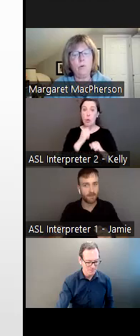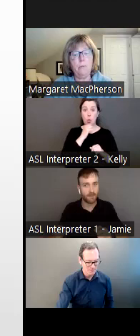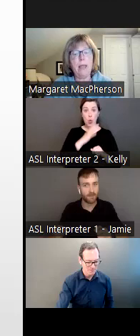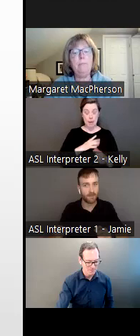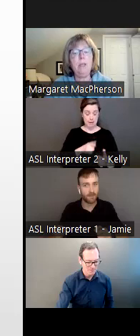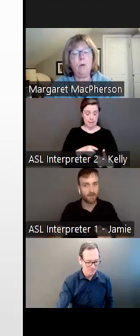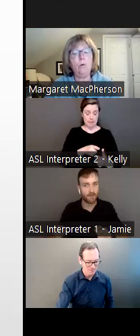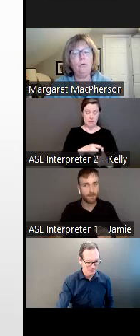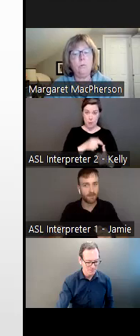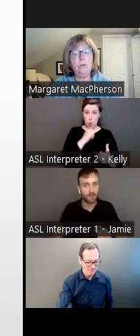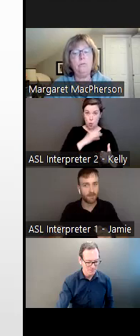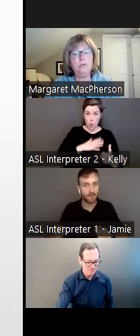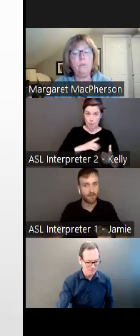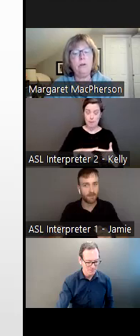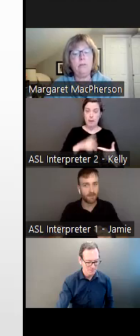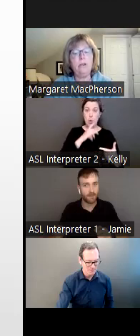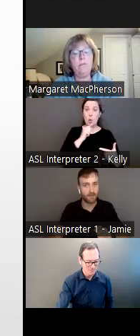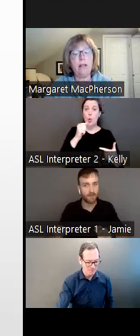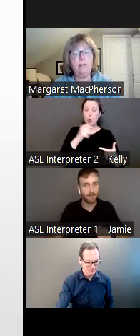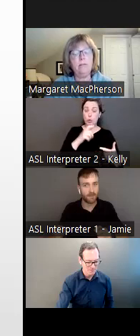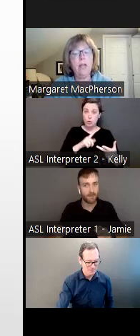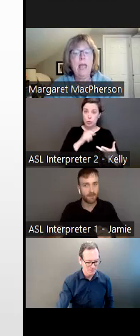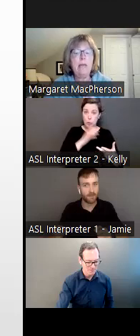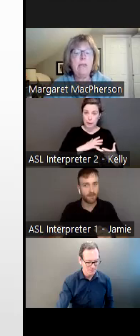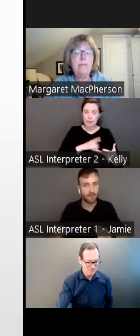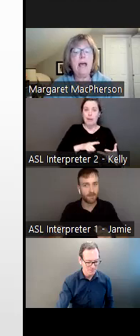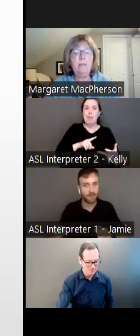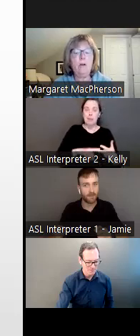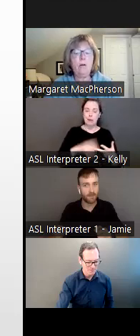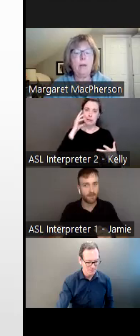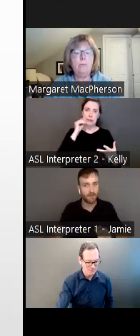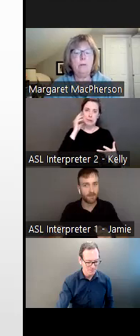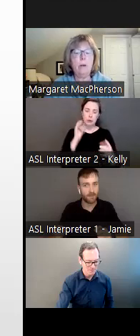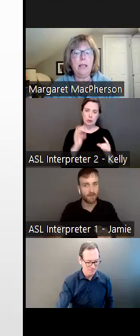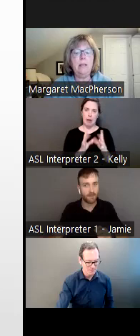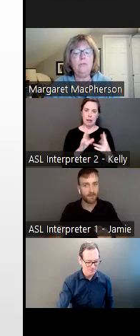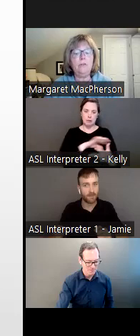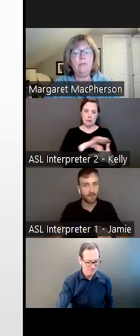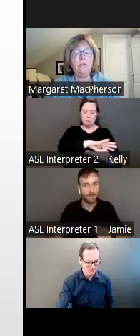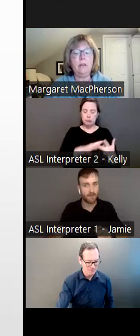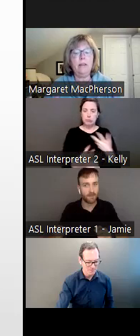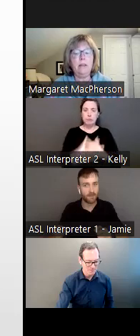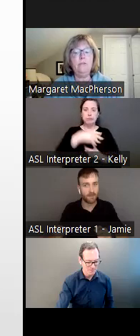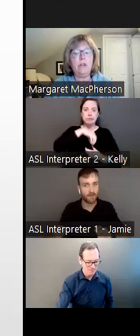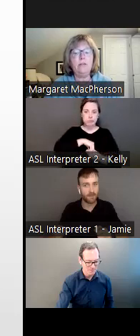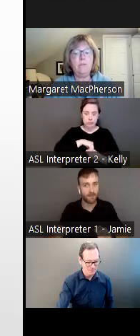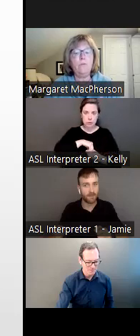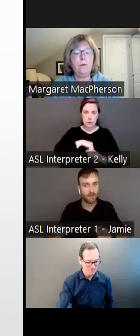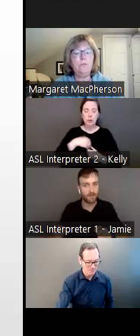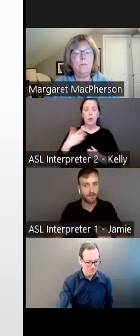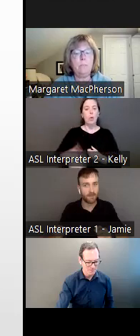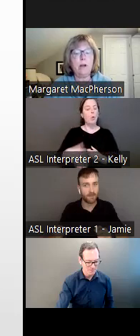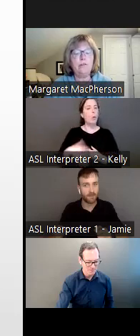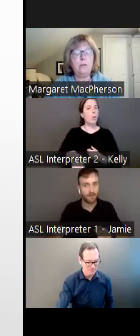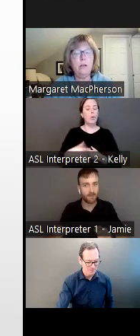older woman, and being an older woman who's experiencing violence. And then that is compounded by intersecting